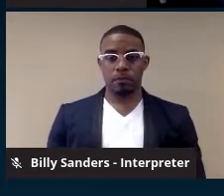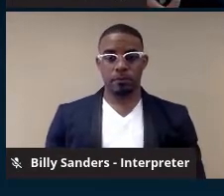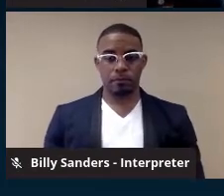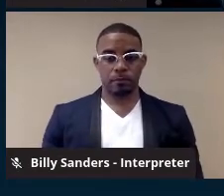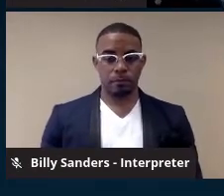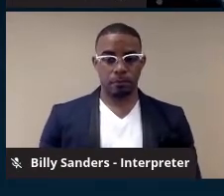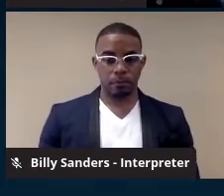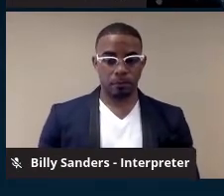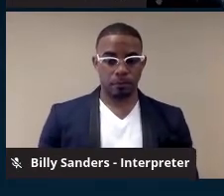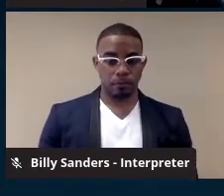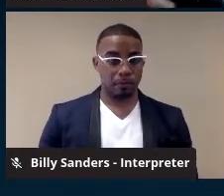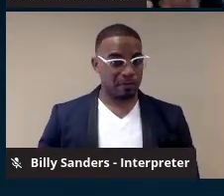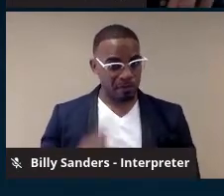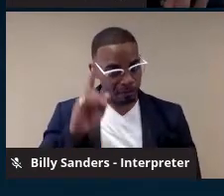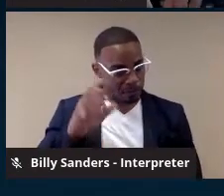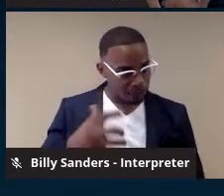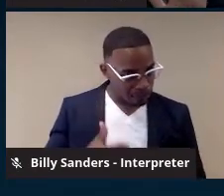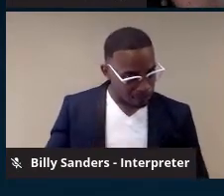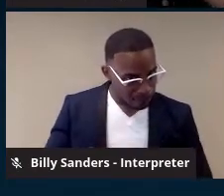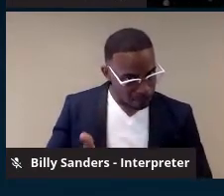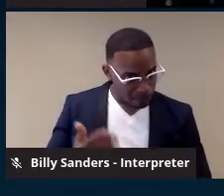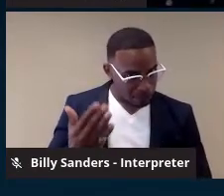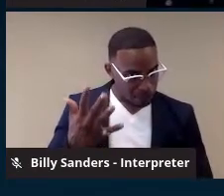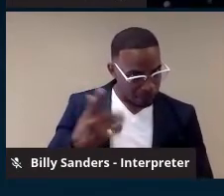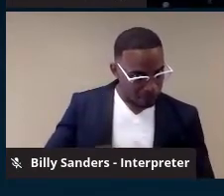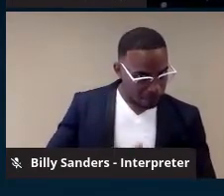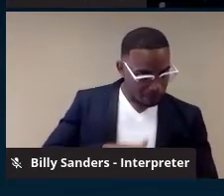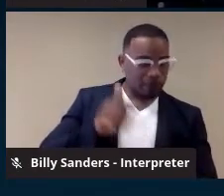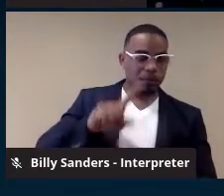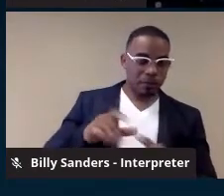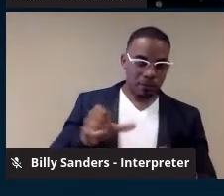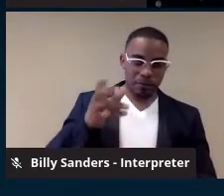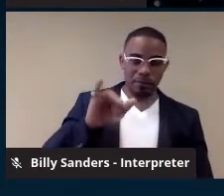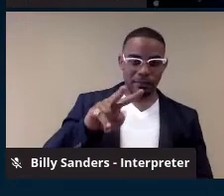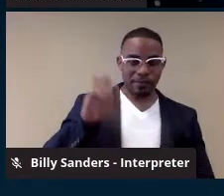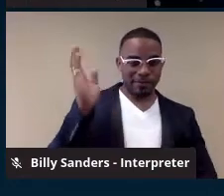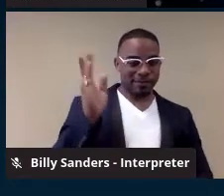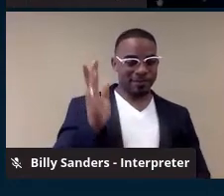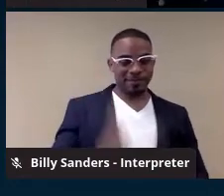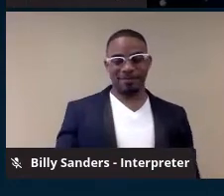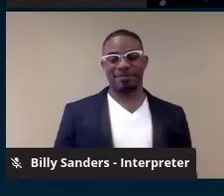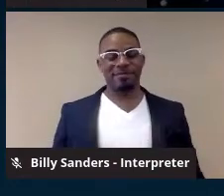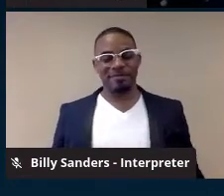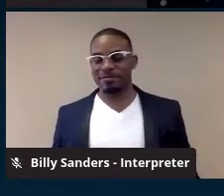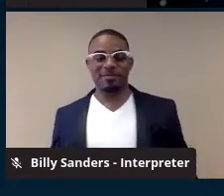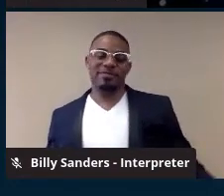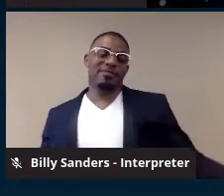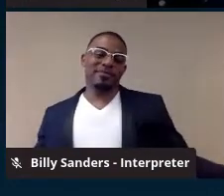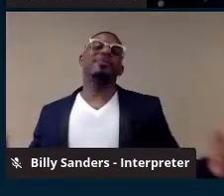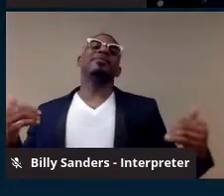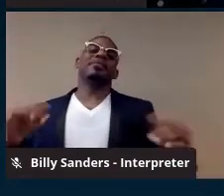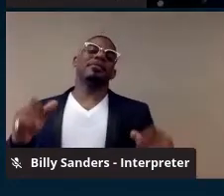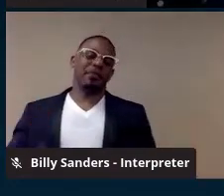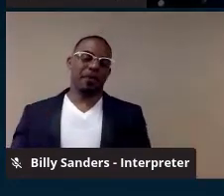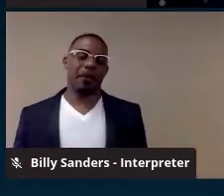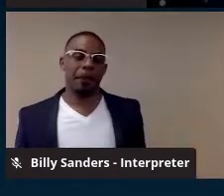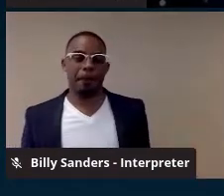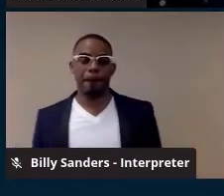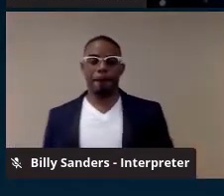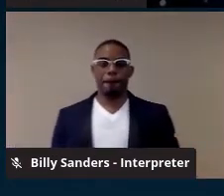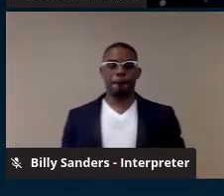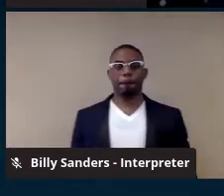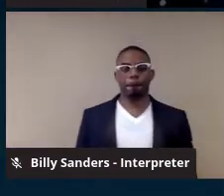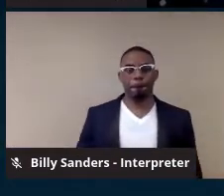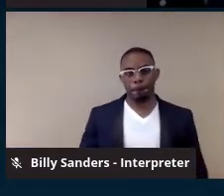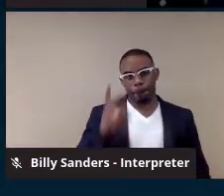Yeah. I think your machine runs like 5 times slower when you're doing a live demo. Here we go. So it's got the usual hello world,